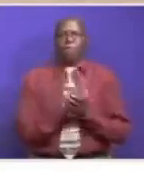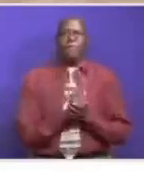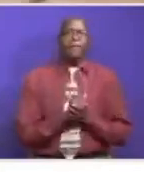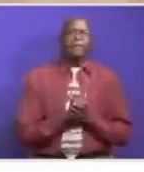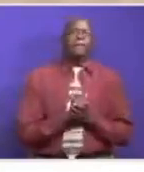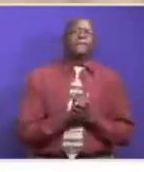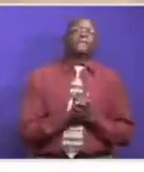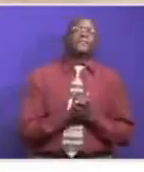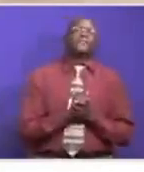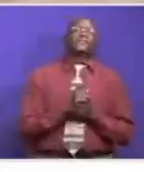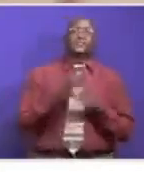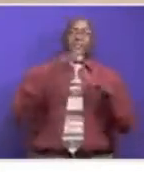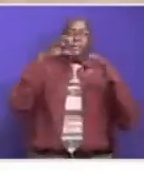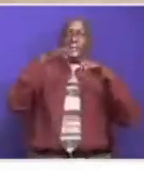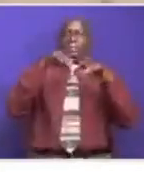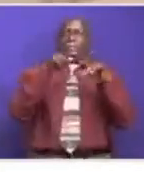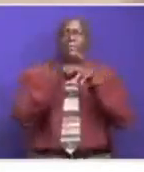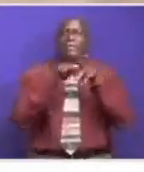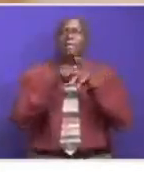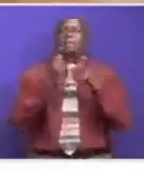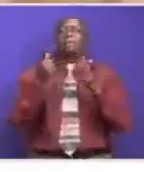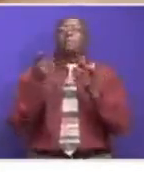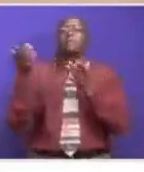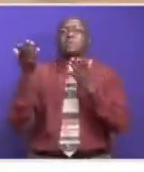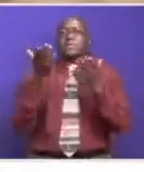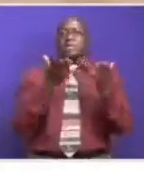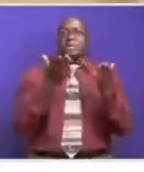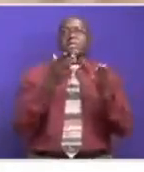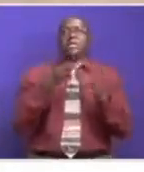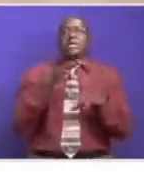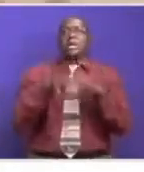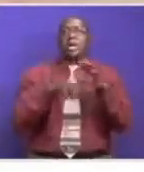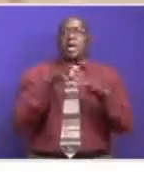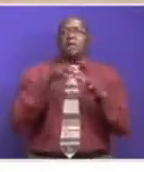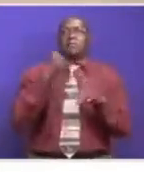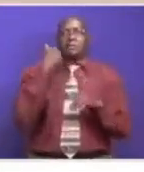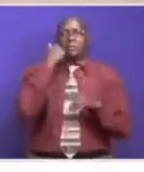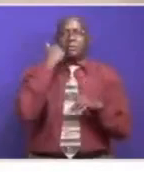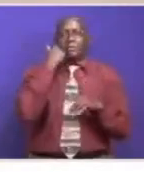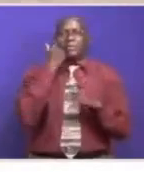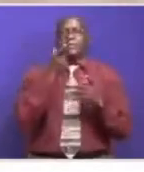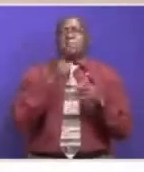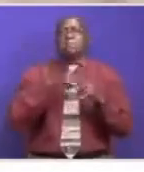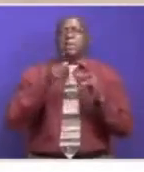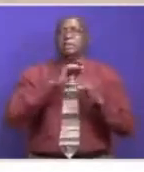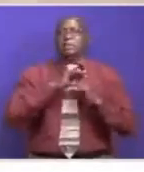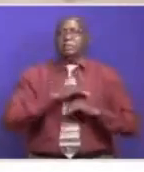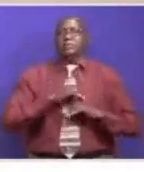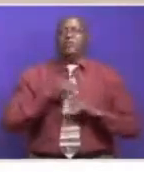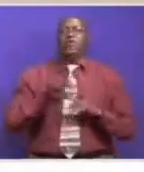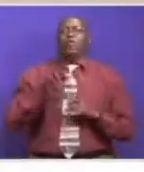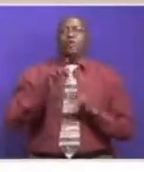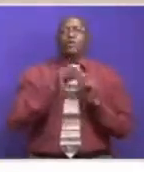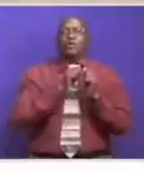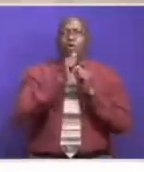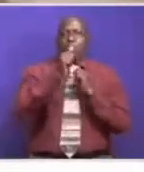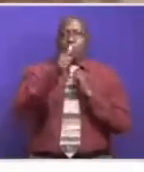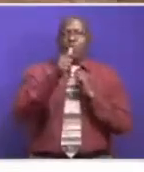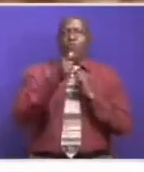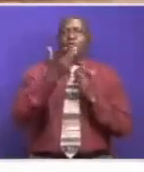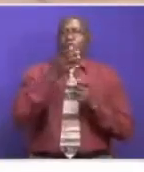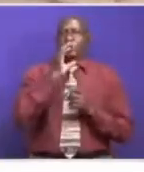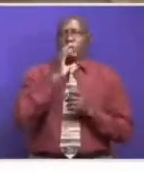However, the rains also brought a number of livestock diseases in some counties, despite providing relief to the trekking distances for water.